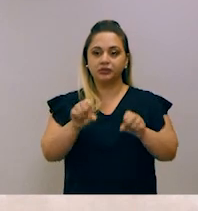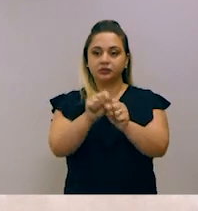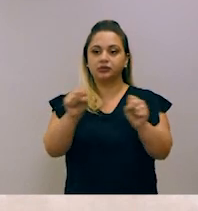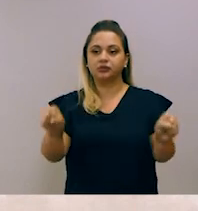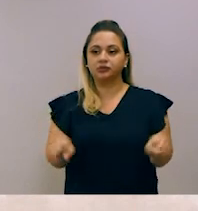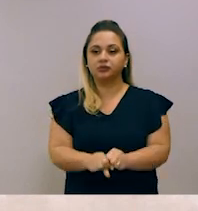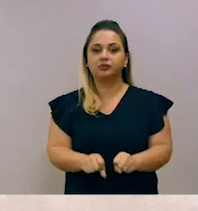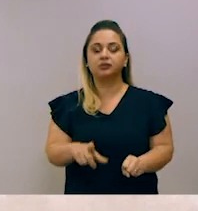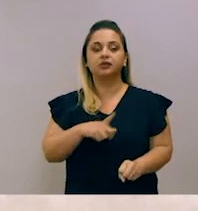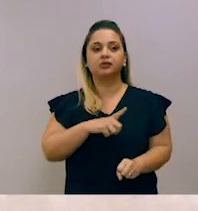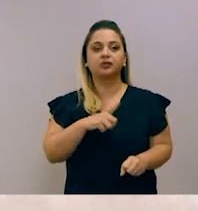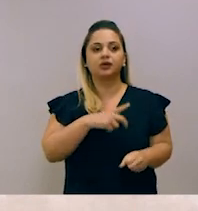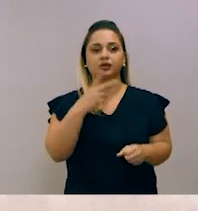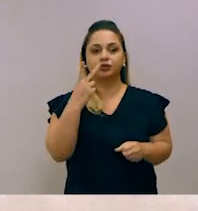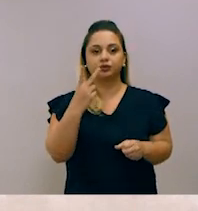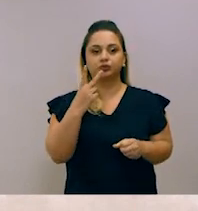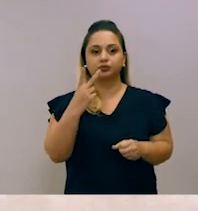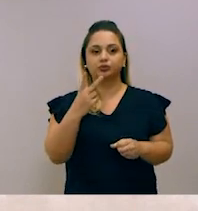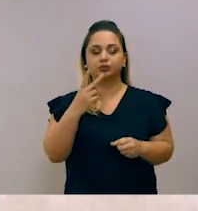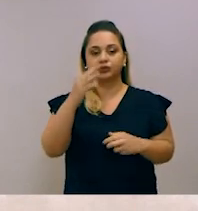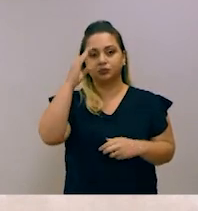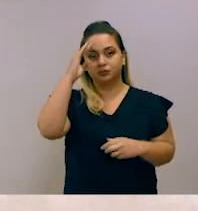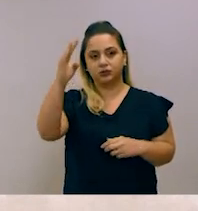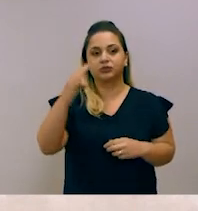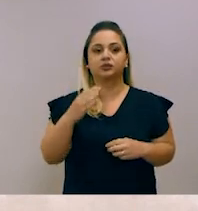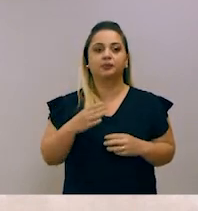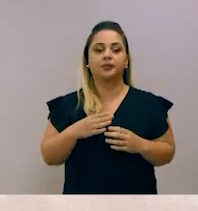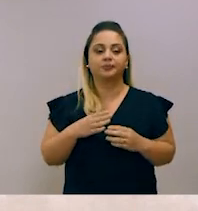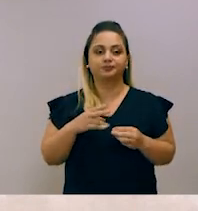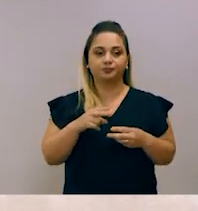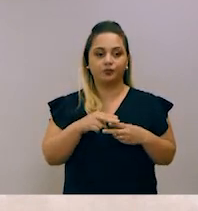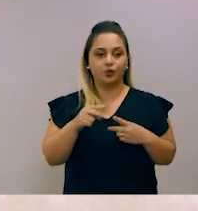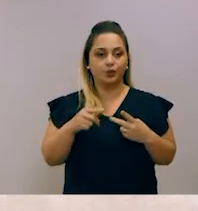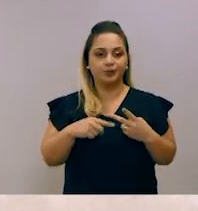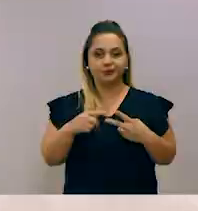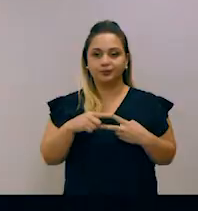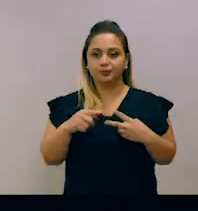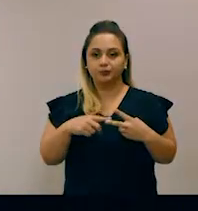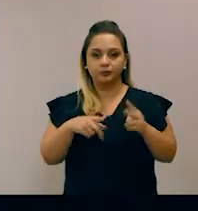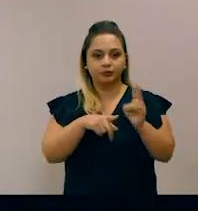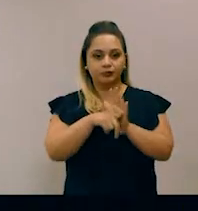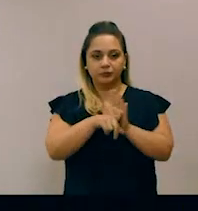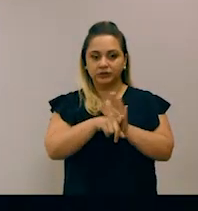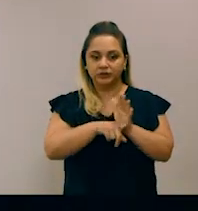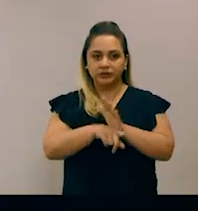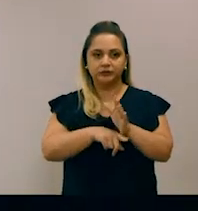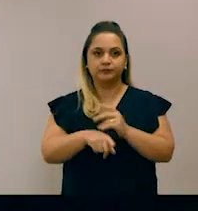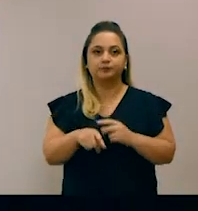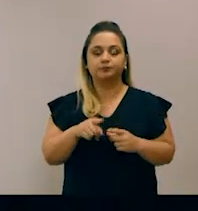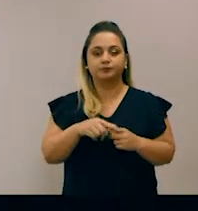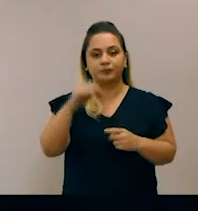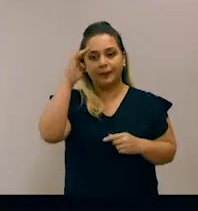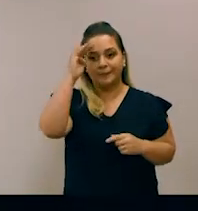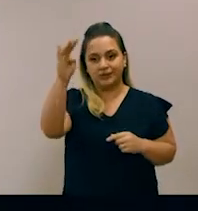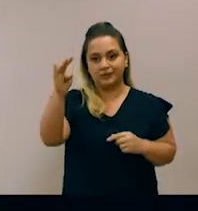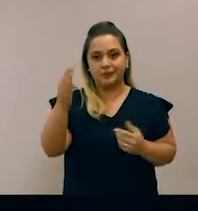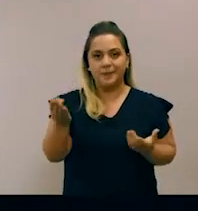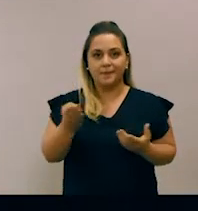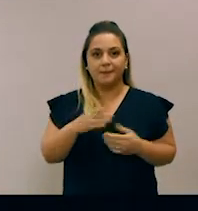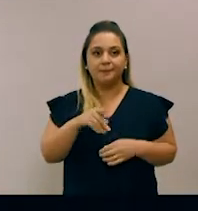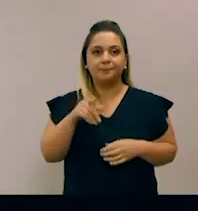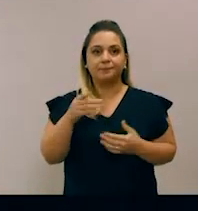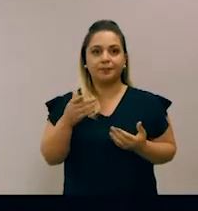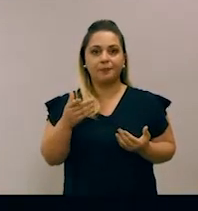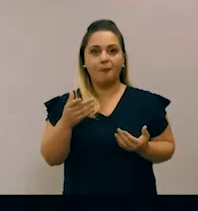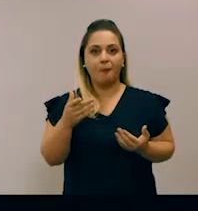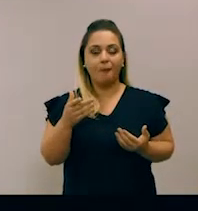This system has, at first, two ways of consultation. The main one